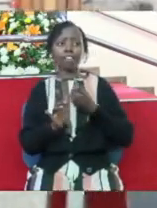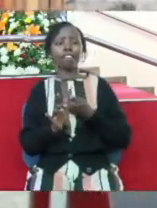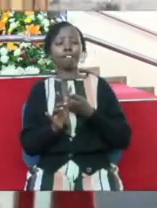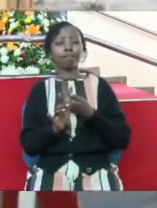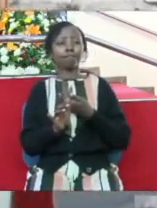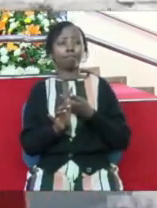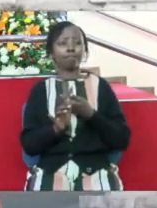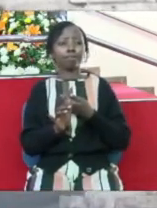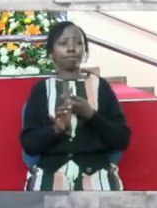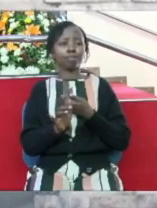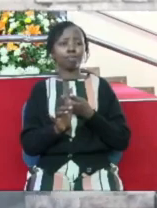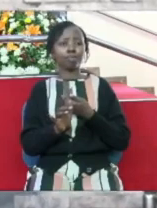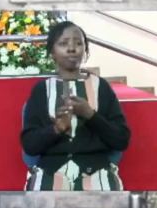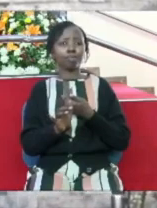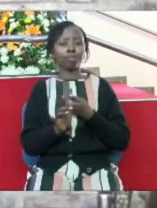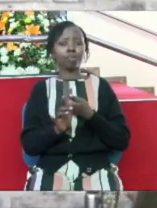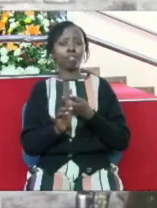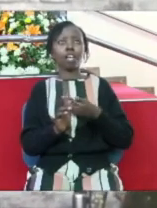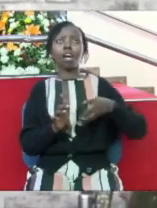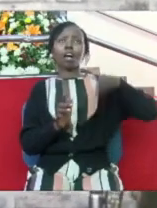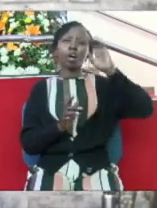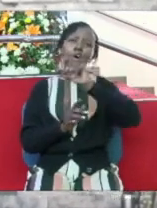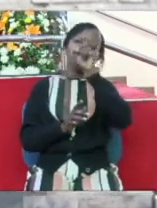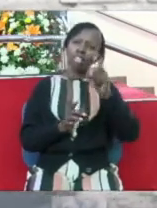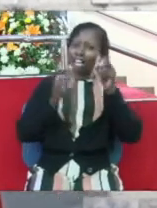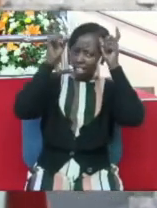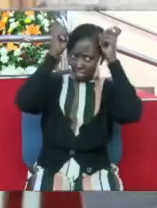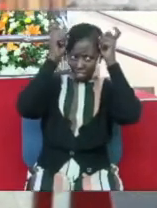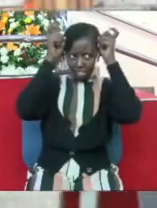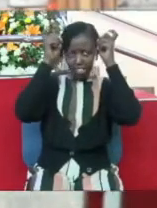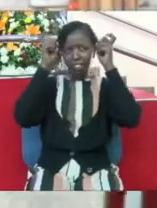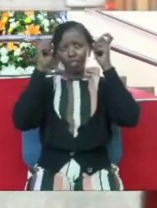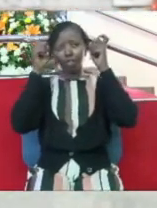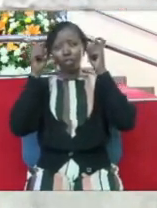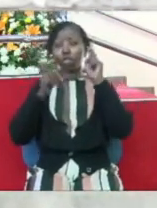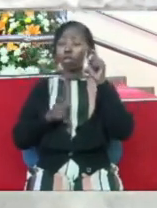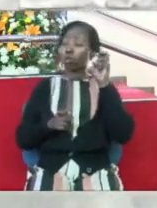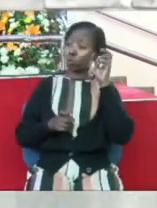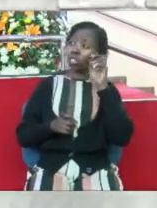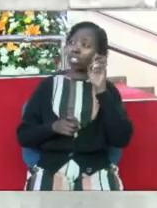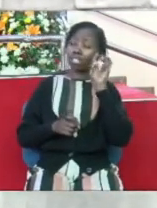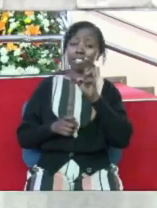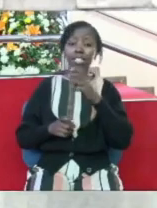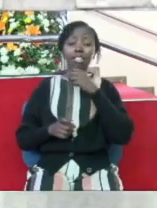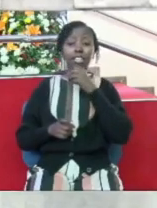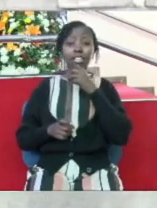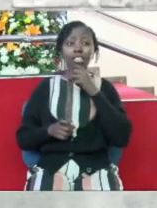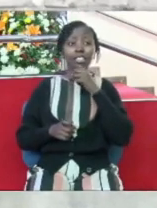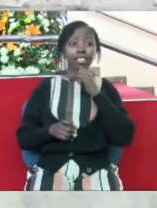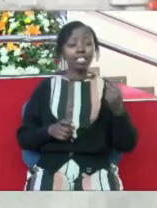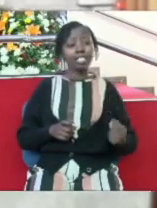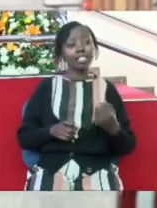pale. God comes to a point, he's asking the devil, akaulizia shetani, have you seen my son Job? Je, umeona mtoto